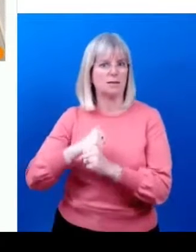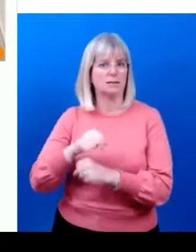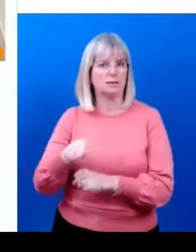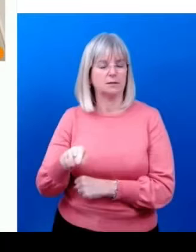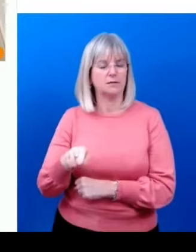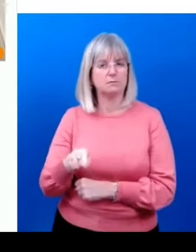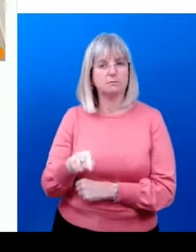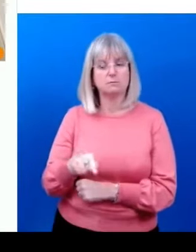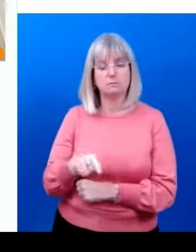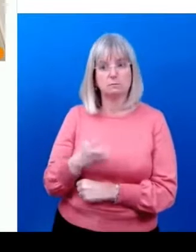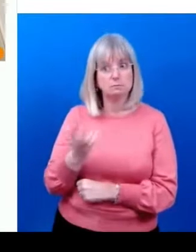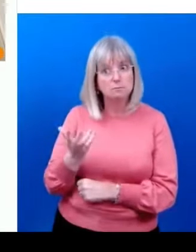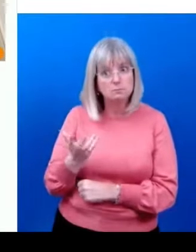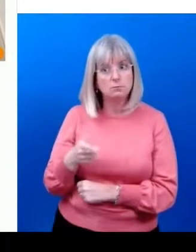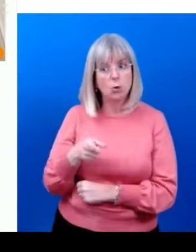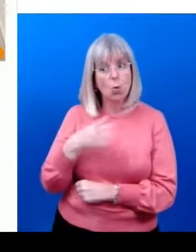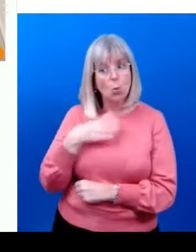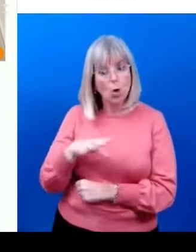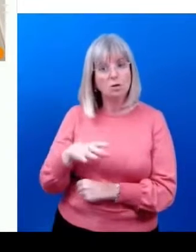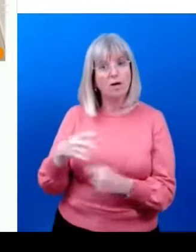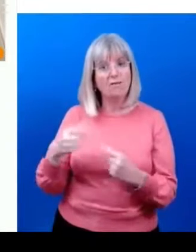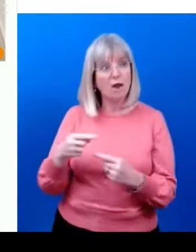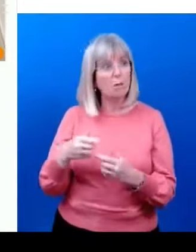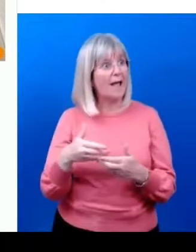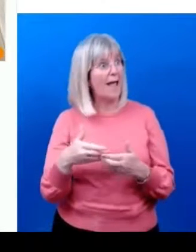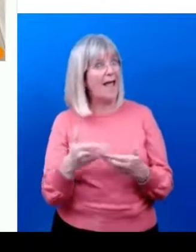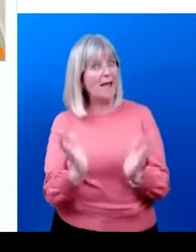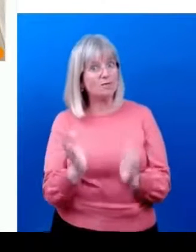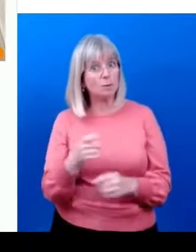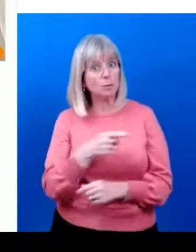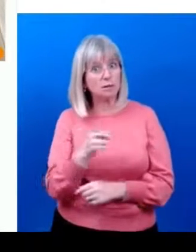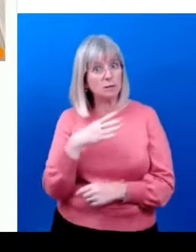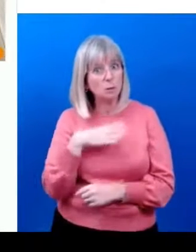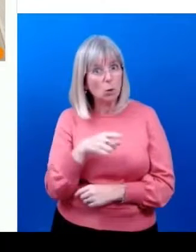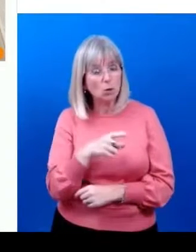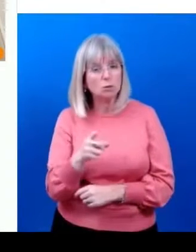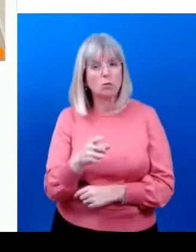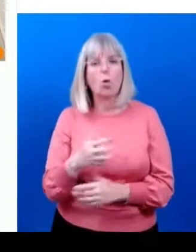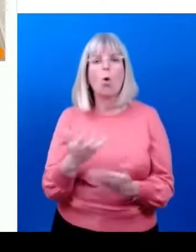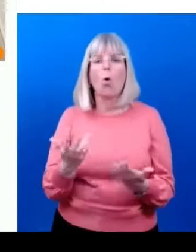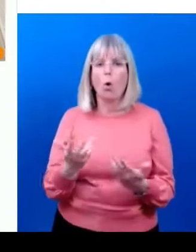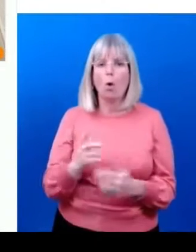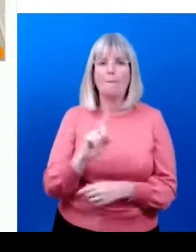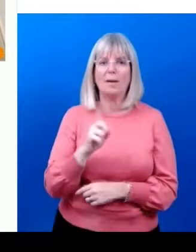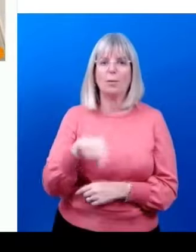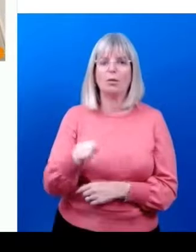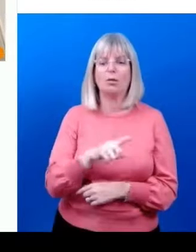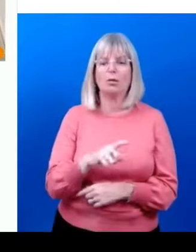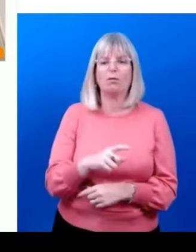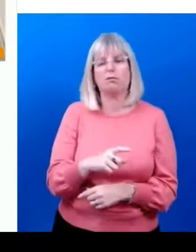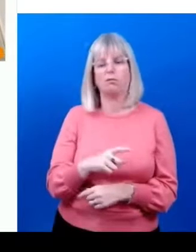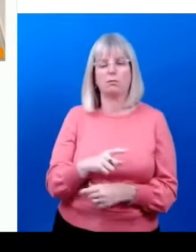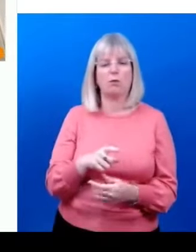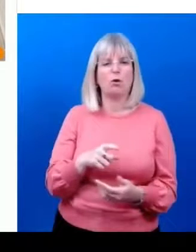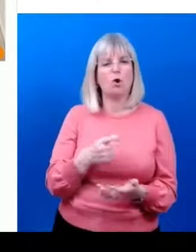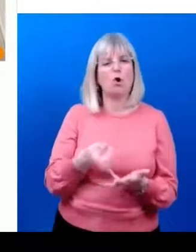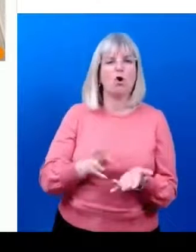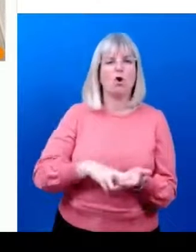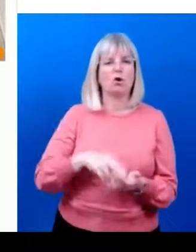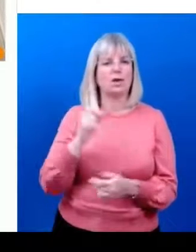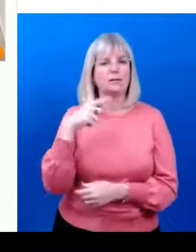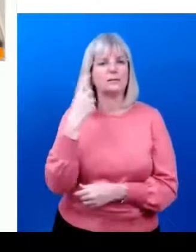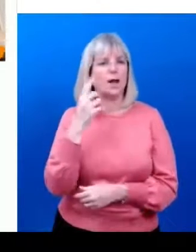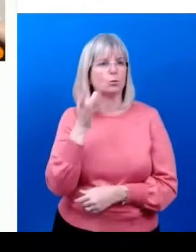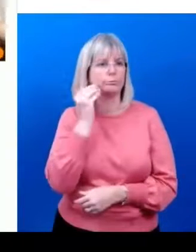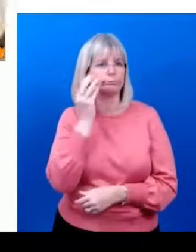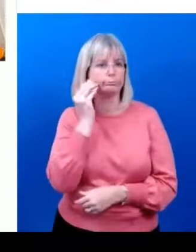to everybody, or do you just want it available to the people who can be bothered to turn the sound on? Yeah, right. Sorry, I just